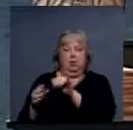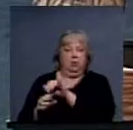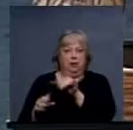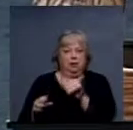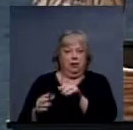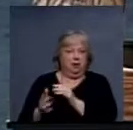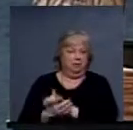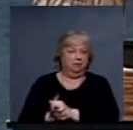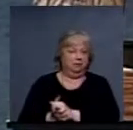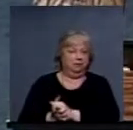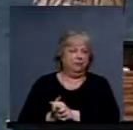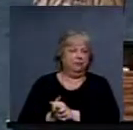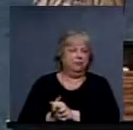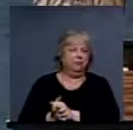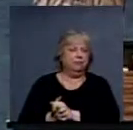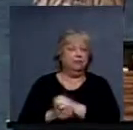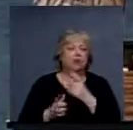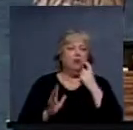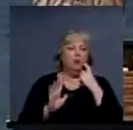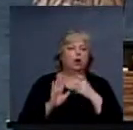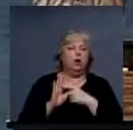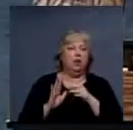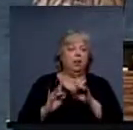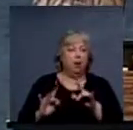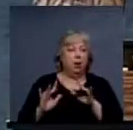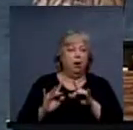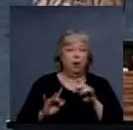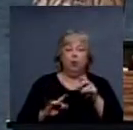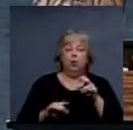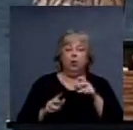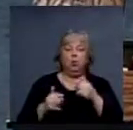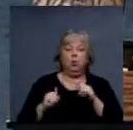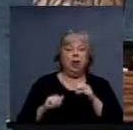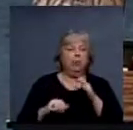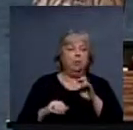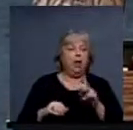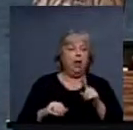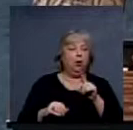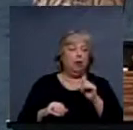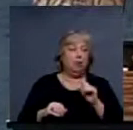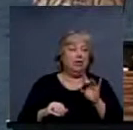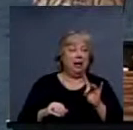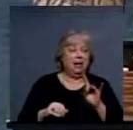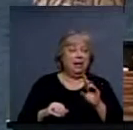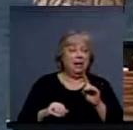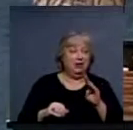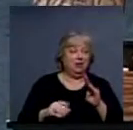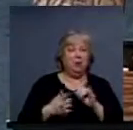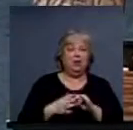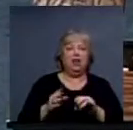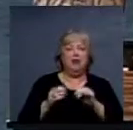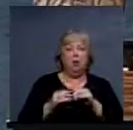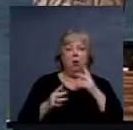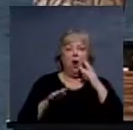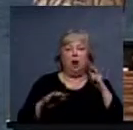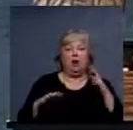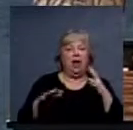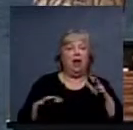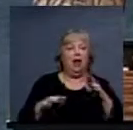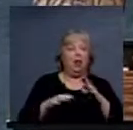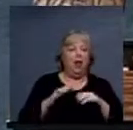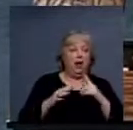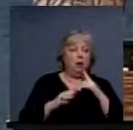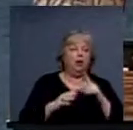not. We also noted that the audio playback inside the facility was 108 decibels, which is louder than we recorded at the other